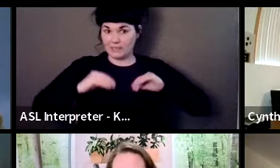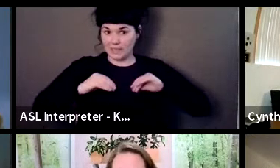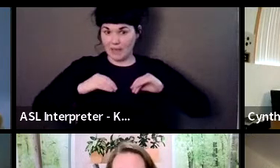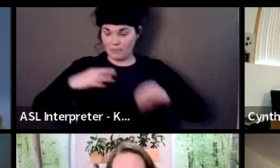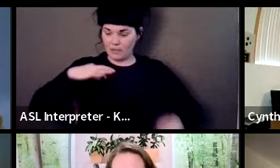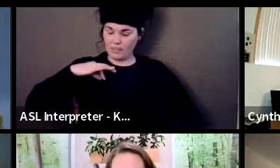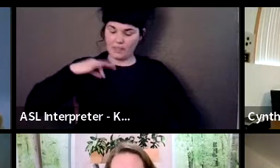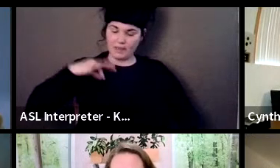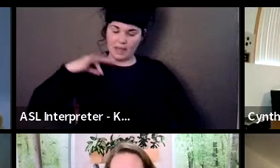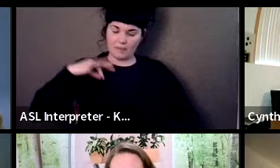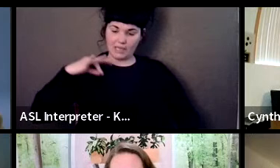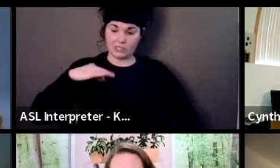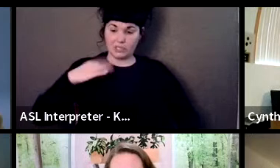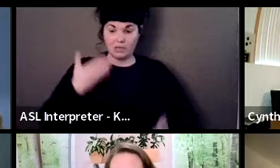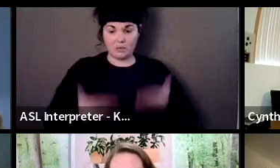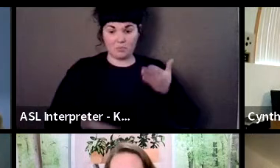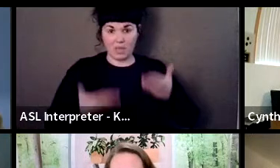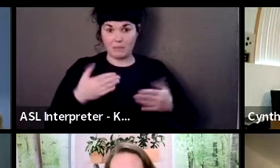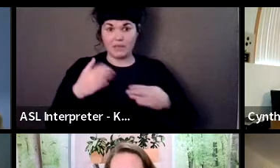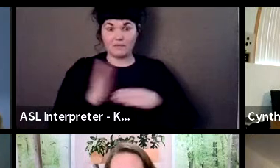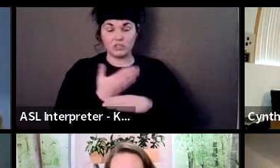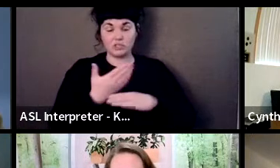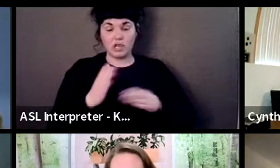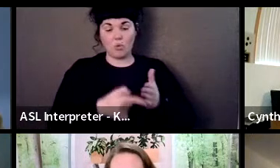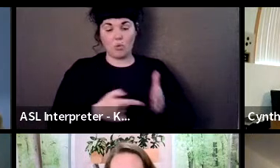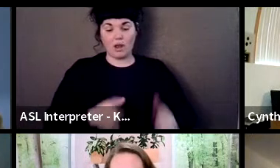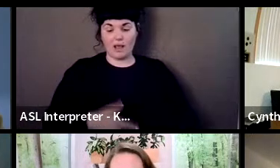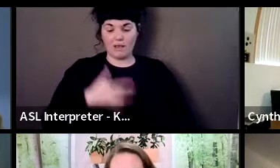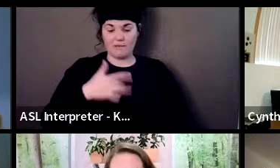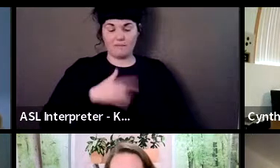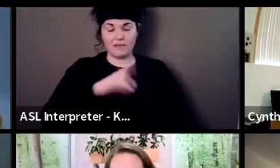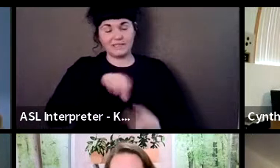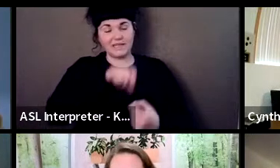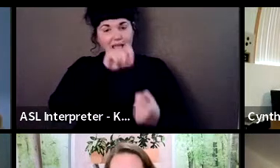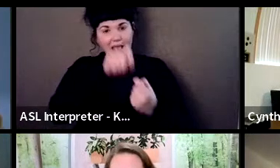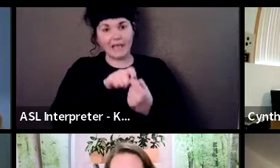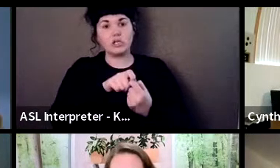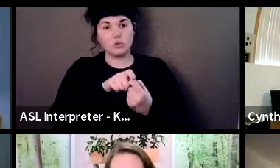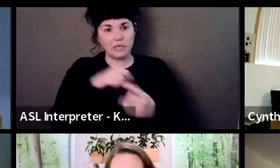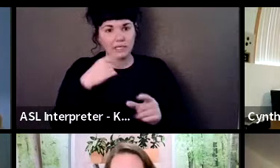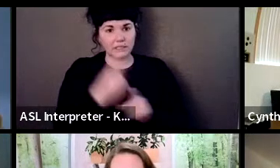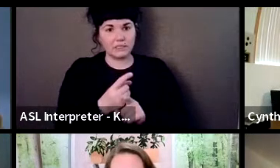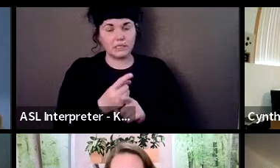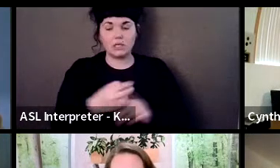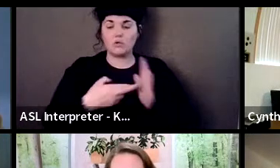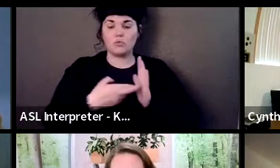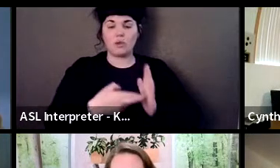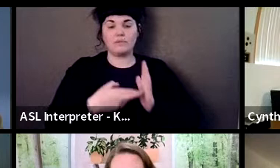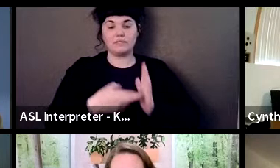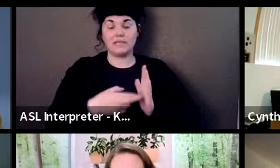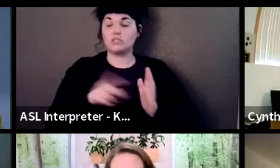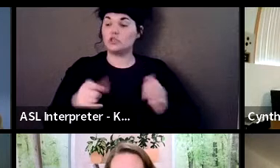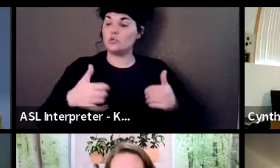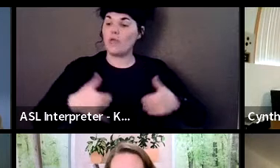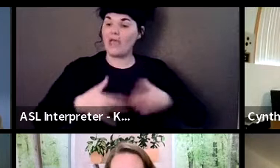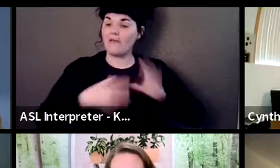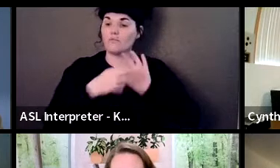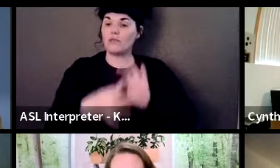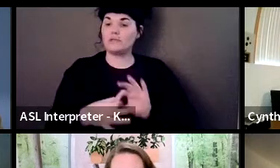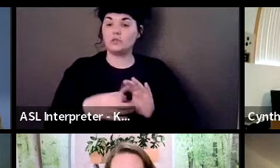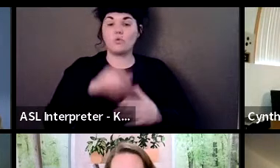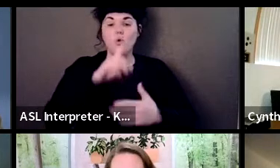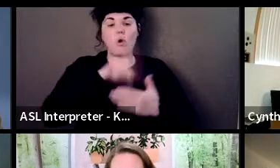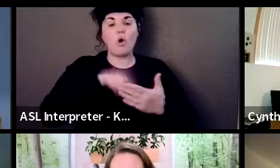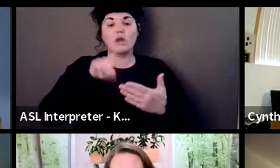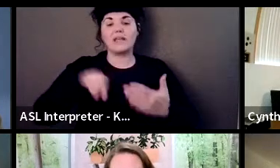of what I think is the an accurate representation that you have a auditing background, Commissioner Vallette. Oh yeah, and